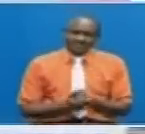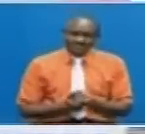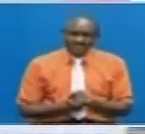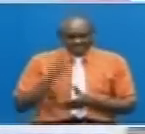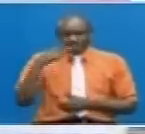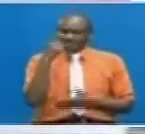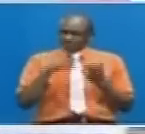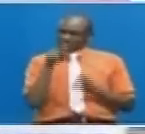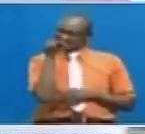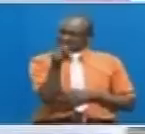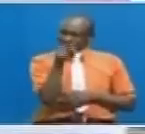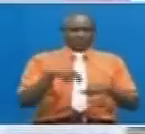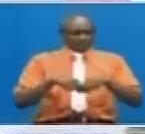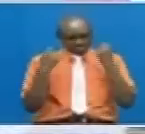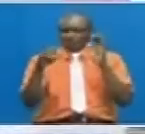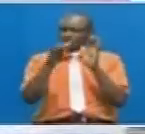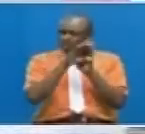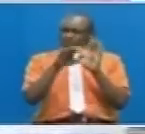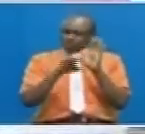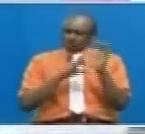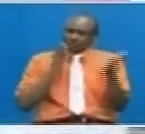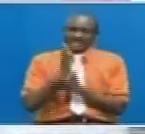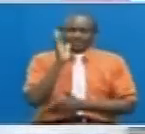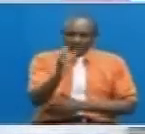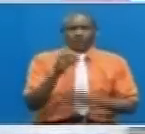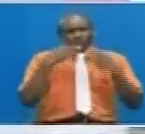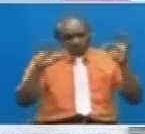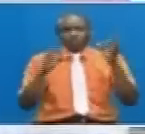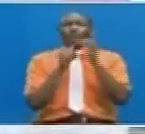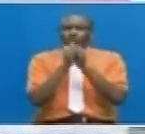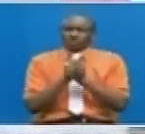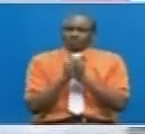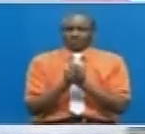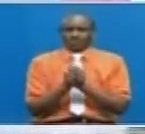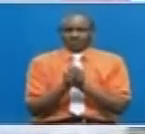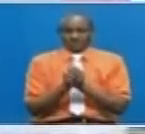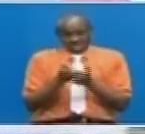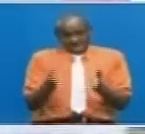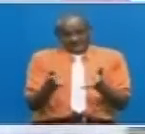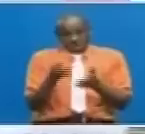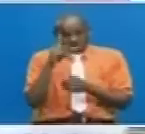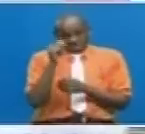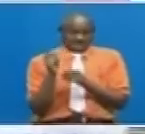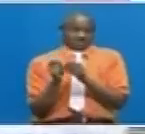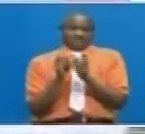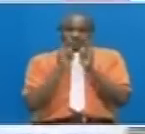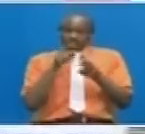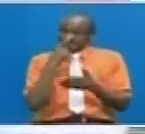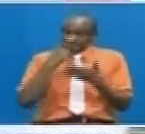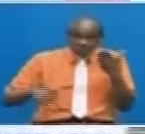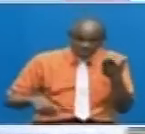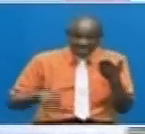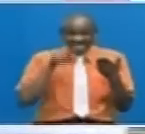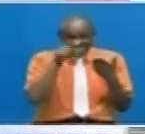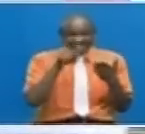say that this infringes on their constitutional rights and freedom of worship. And as KTN's Sharon Mamanyi now reports,